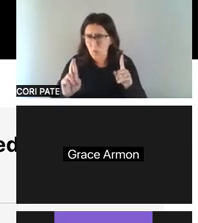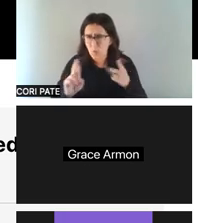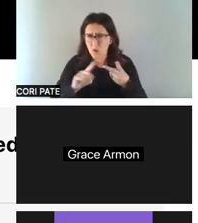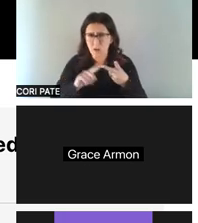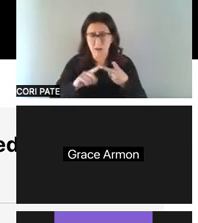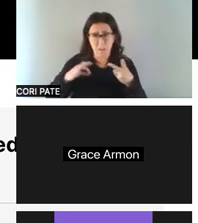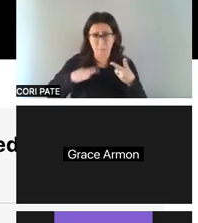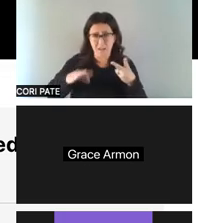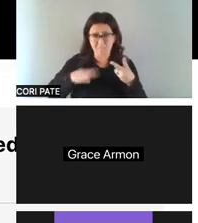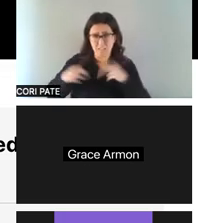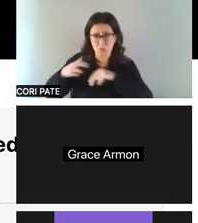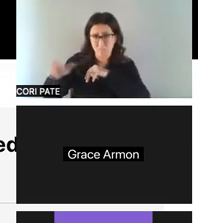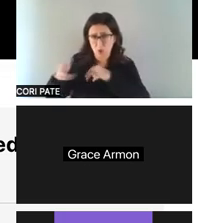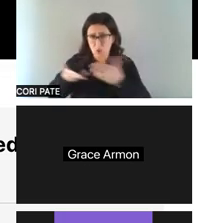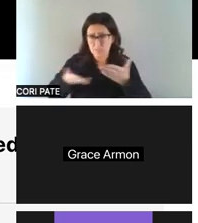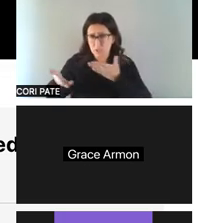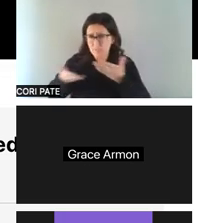benefits referral services.